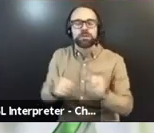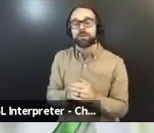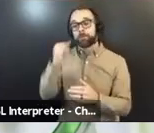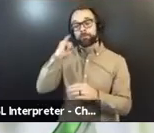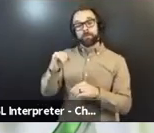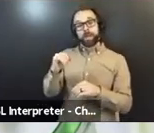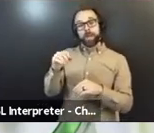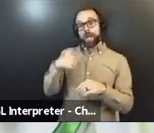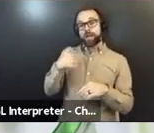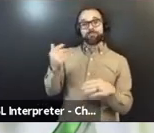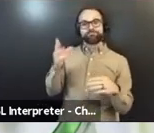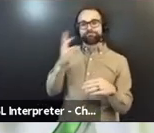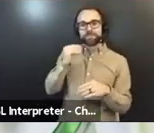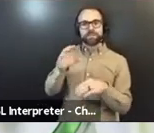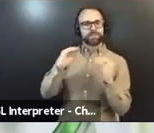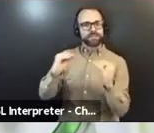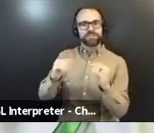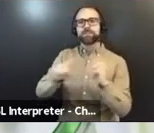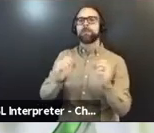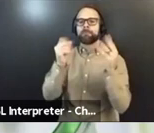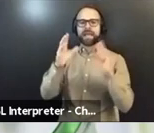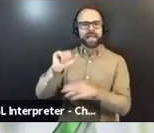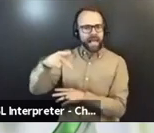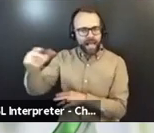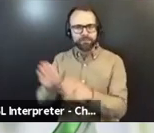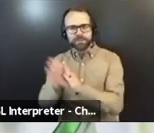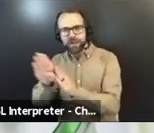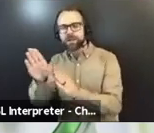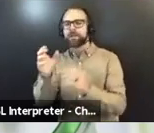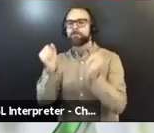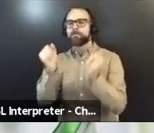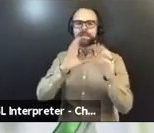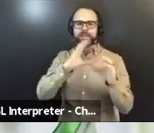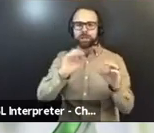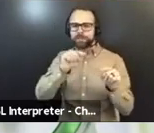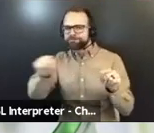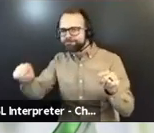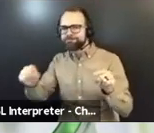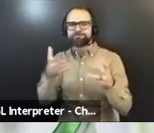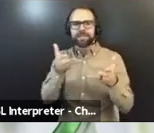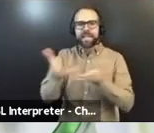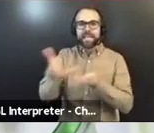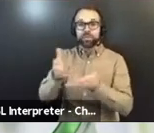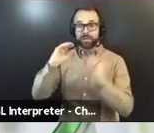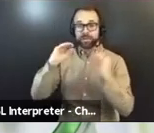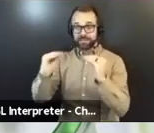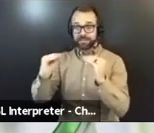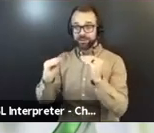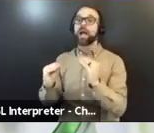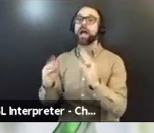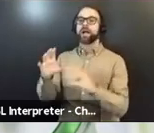development side, there are many, many companies at the moment creating platforms for interactive teaching that are claiming Shred right